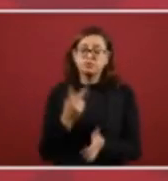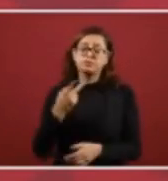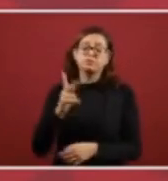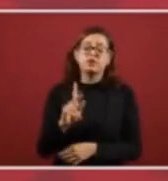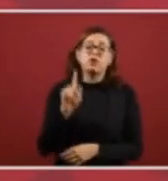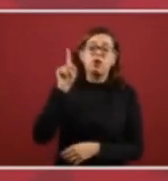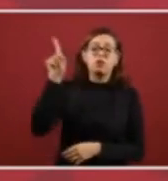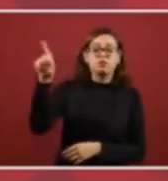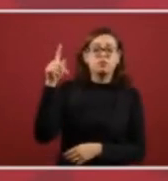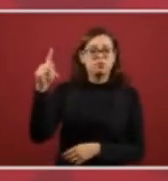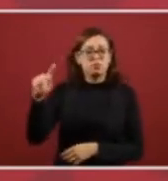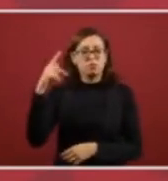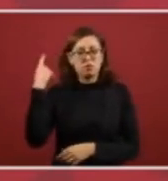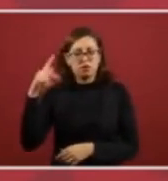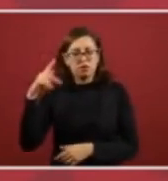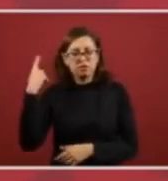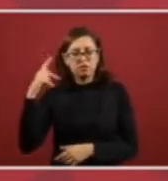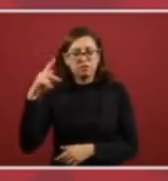in Puebla.